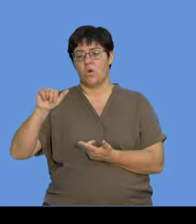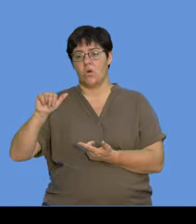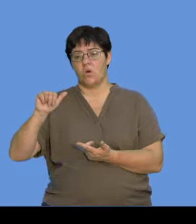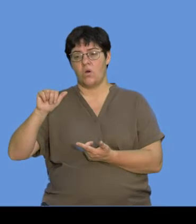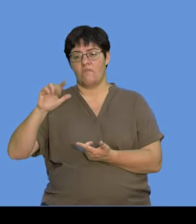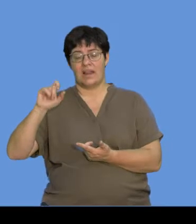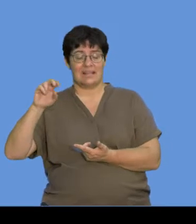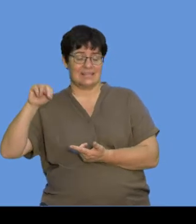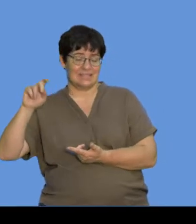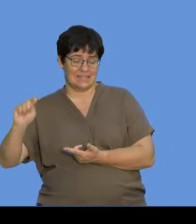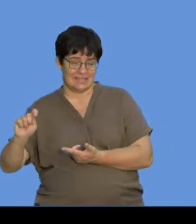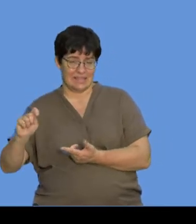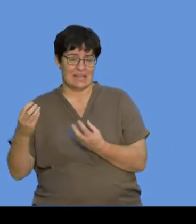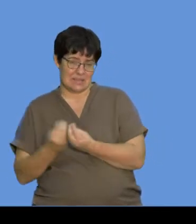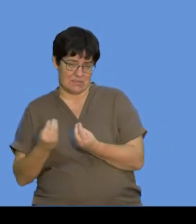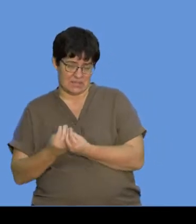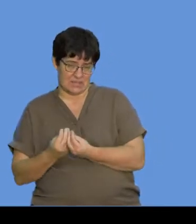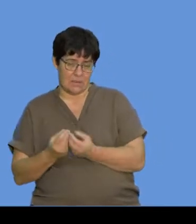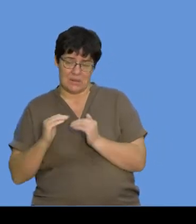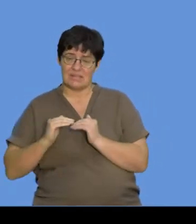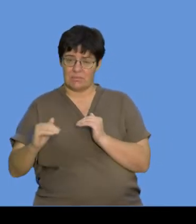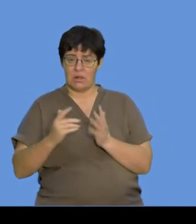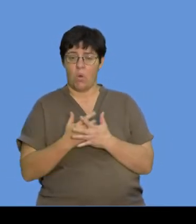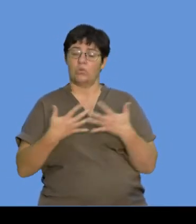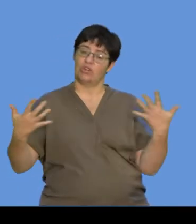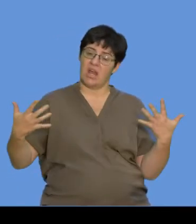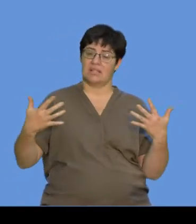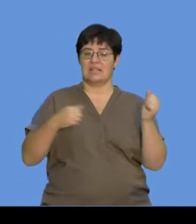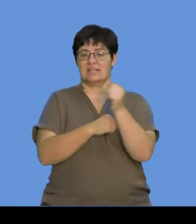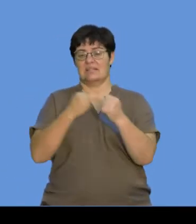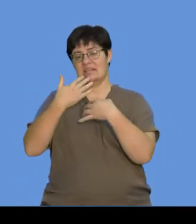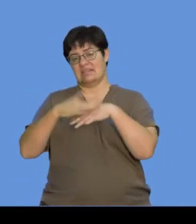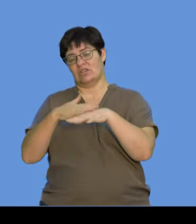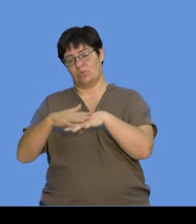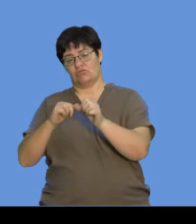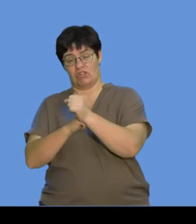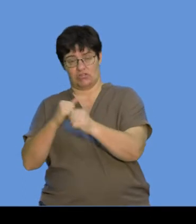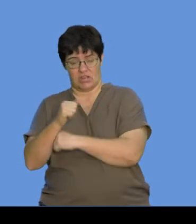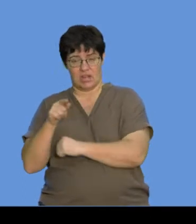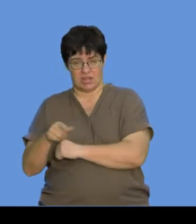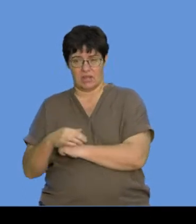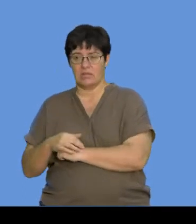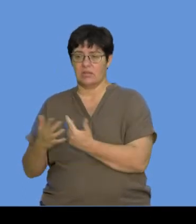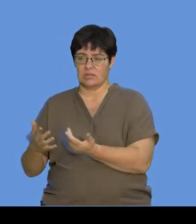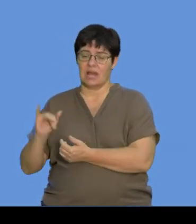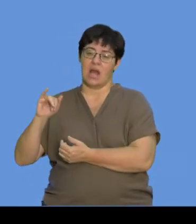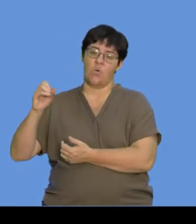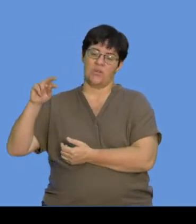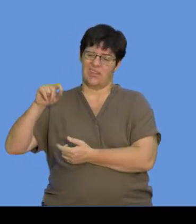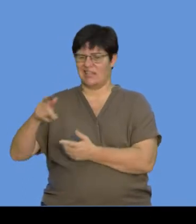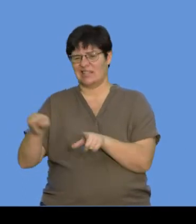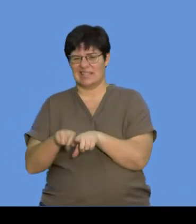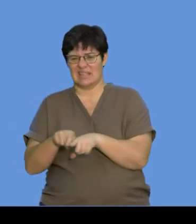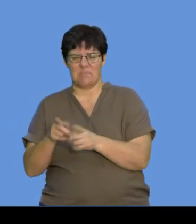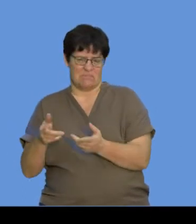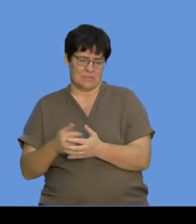substances where they share electrons so that they become stable, or giant network structures, which in most cases are